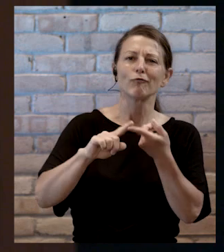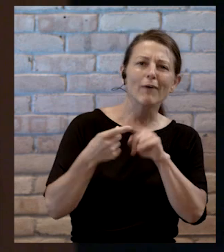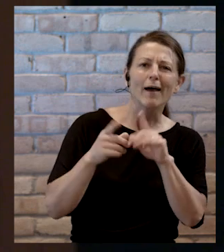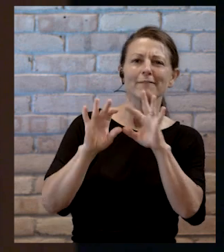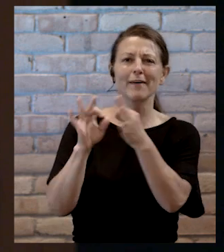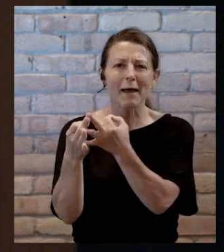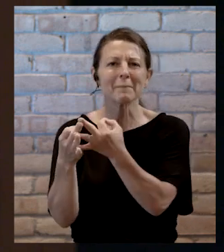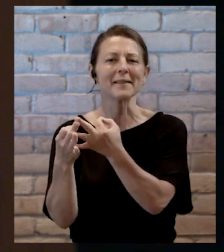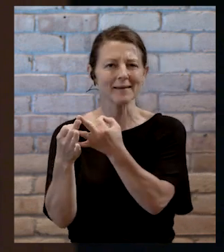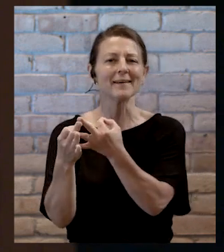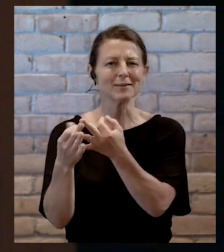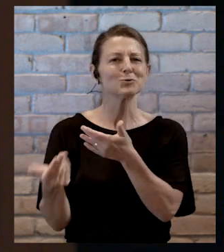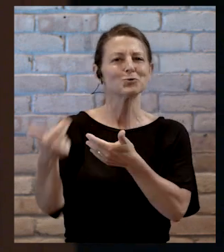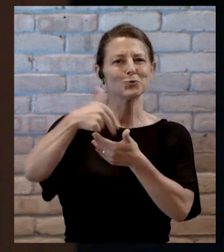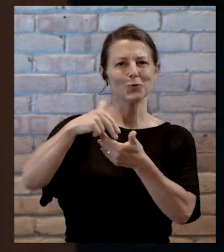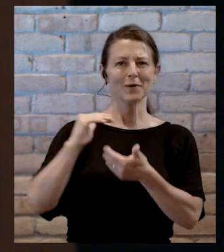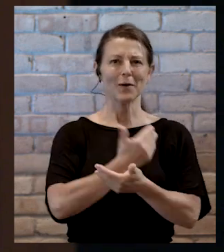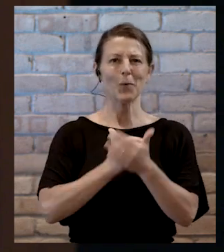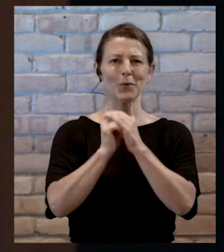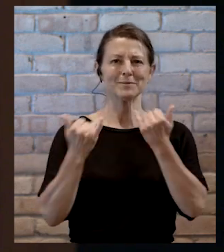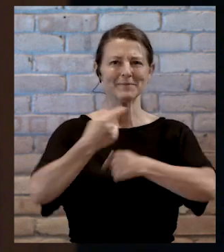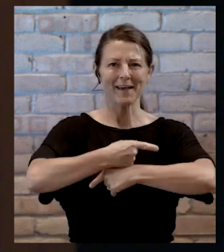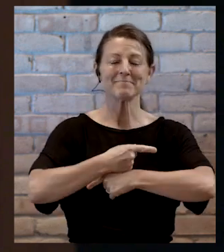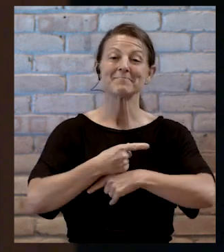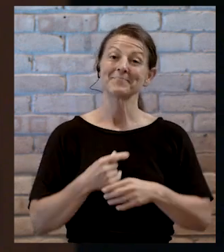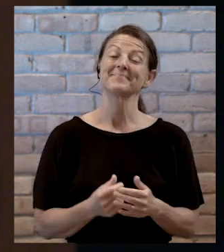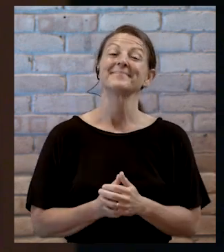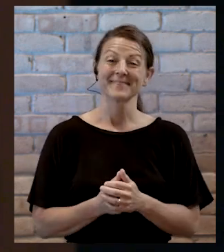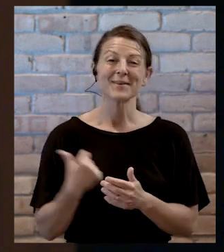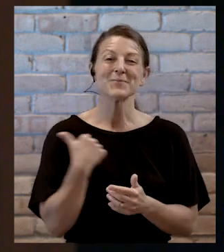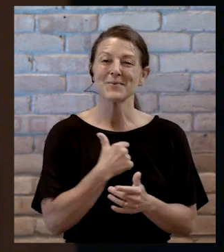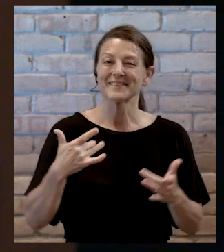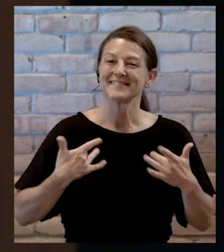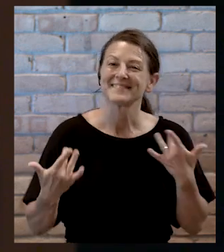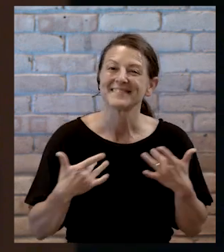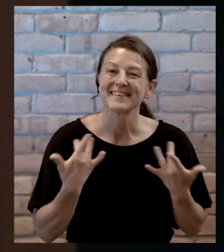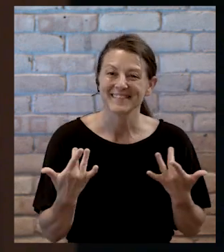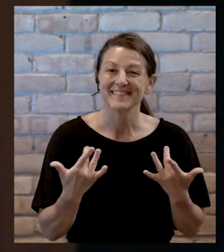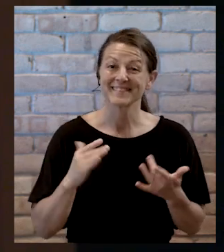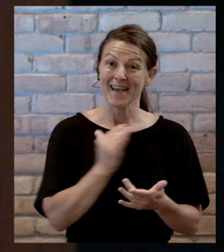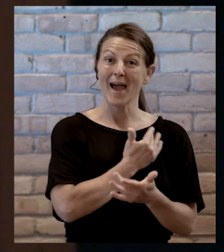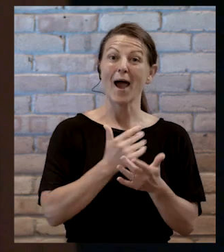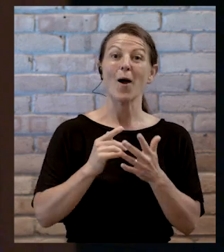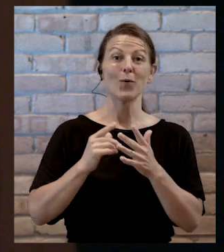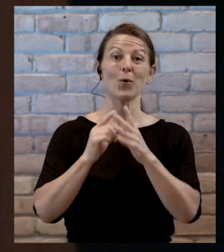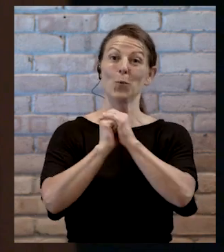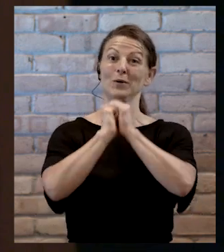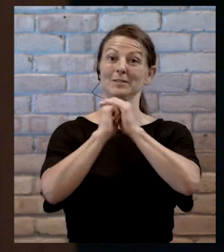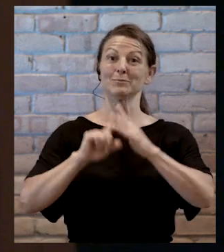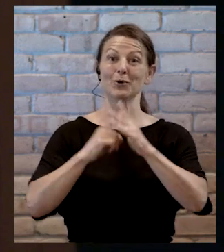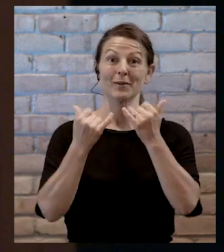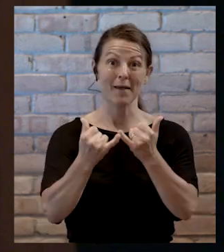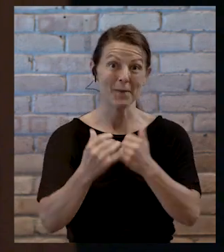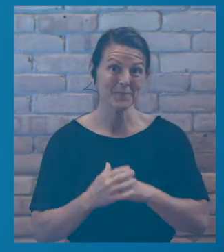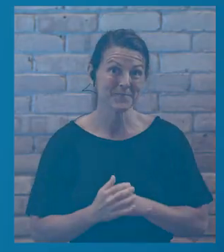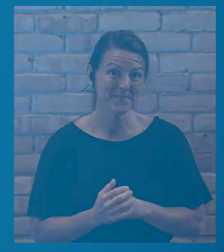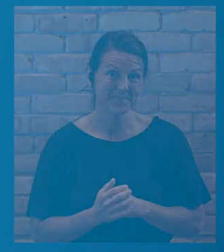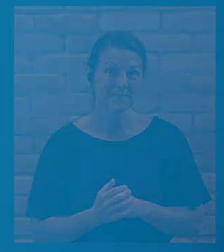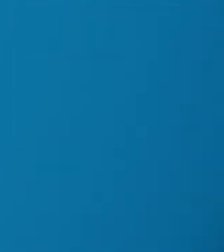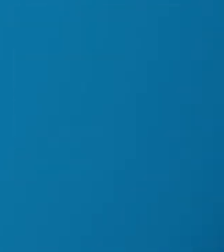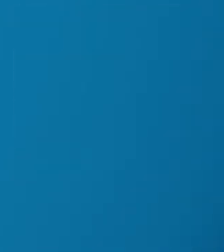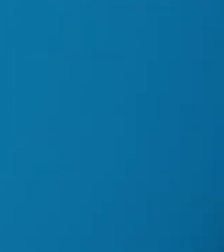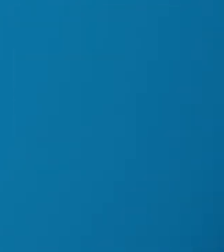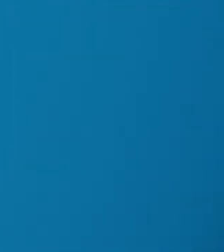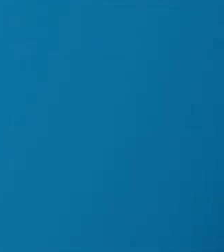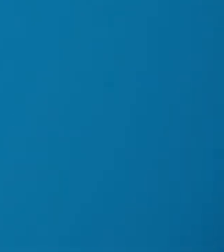us in worship today. With that, we're so excited. Our worship begins now. Who